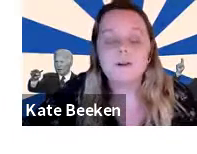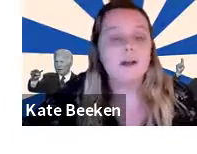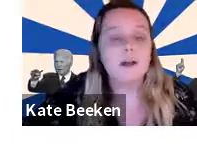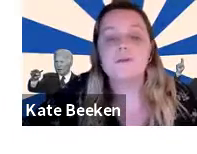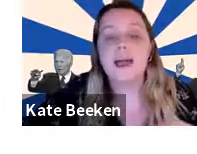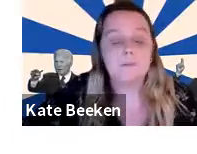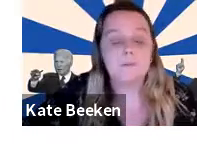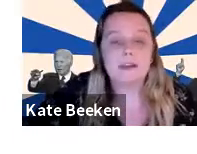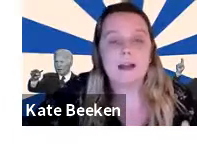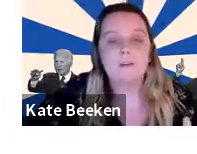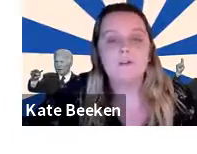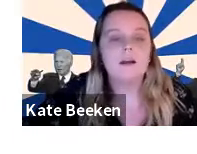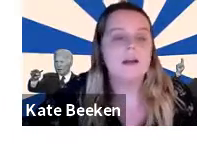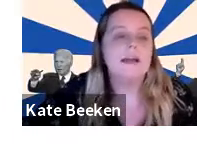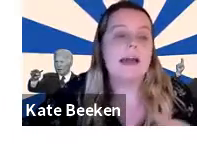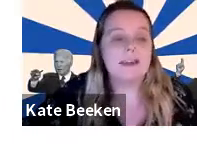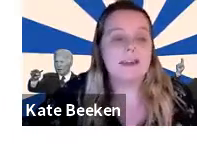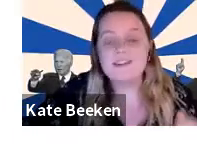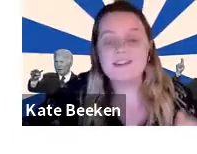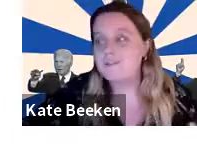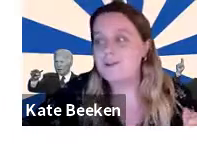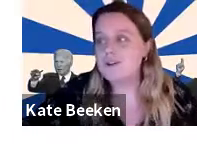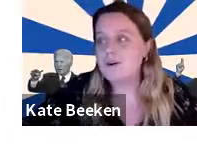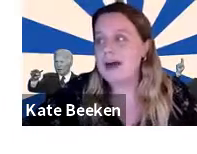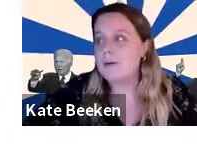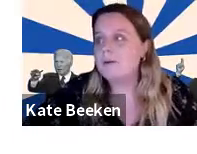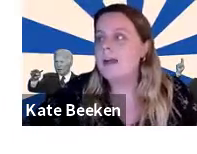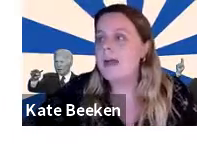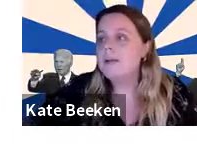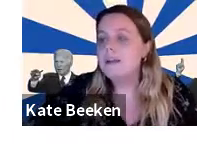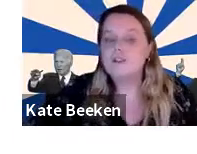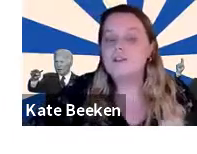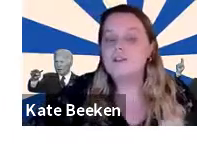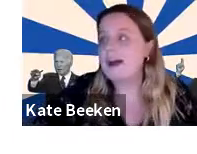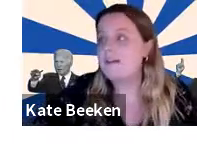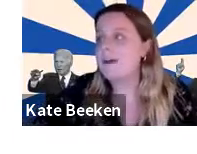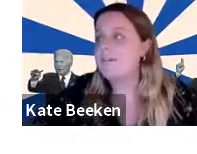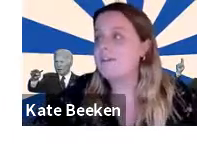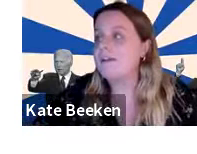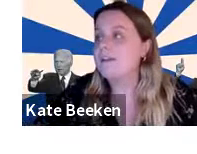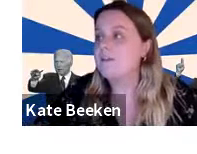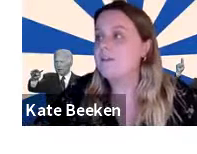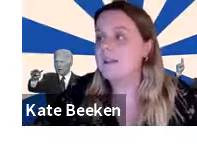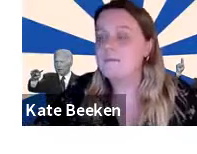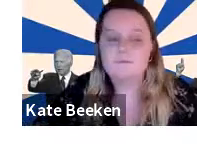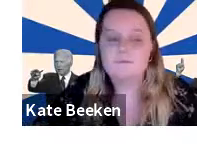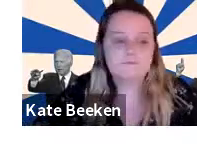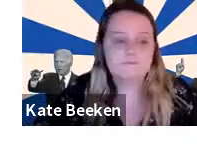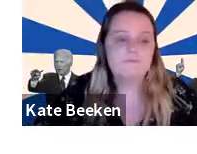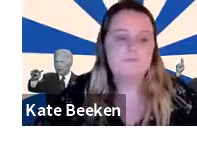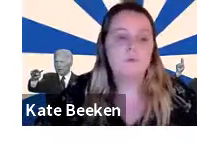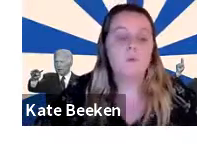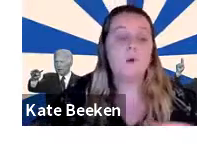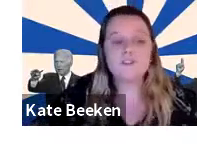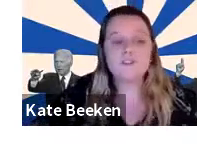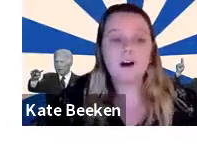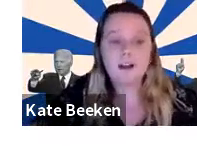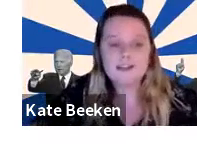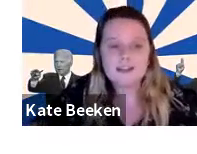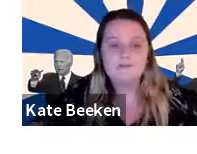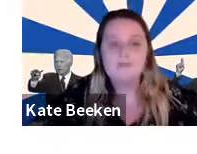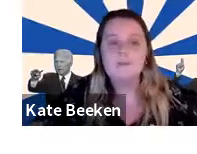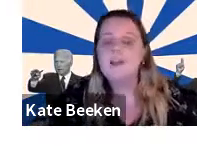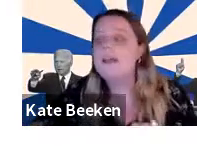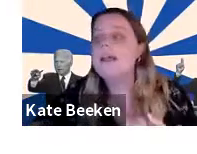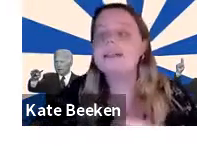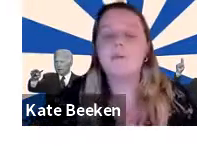also can hook it up to an Apple account. Get into the Vote Joe app and make sure that you have everything that you need. Once you're all logged